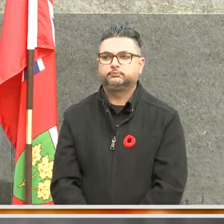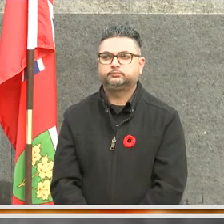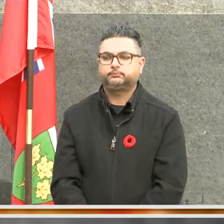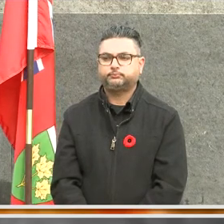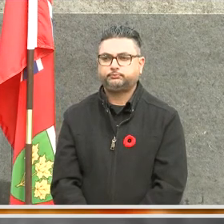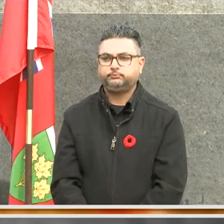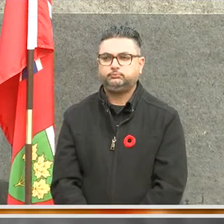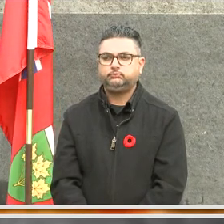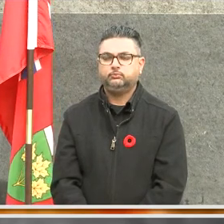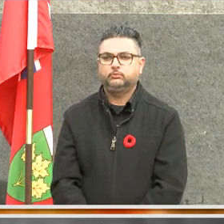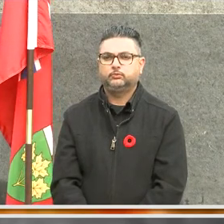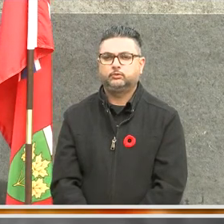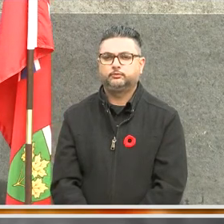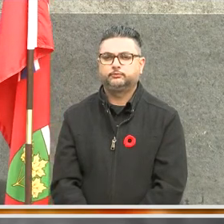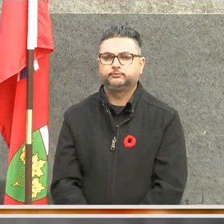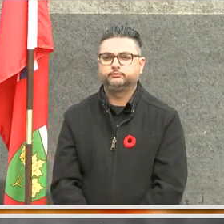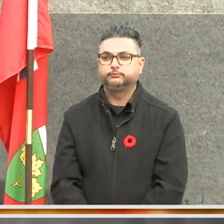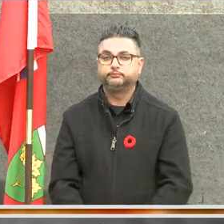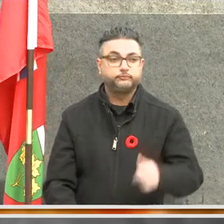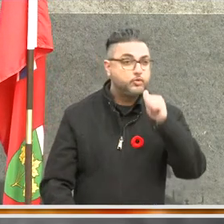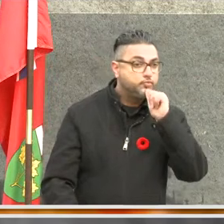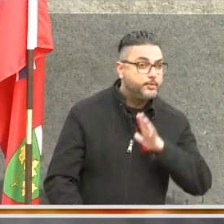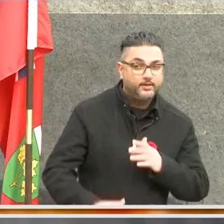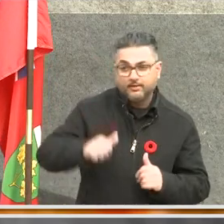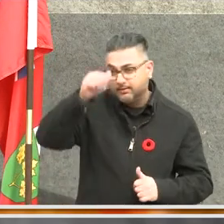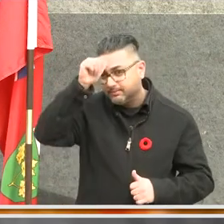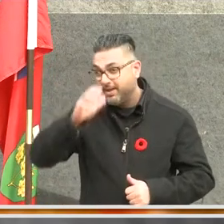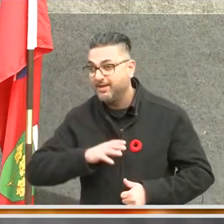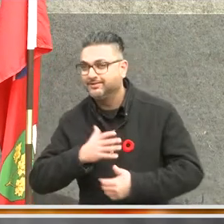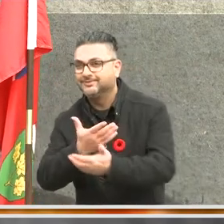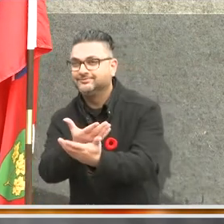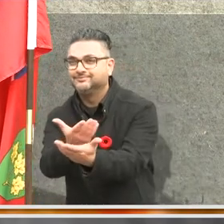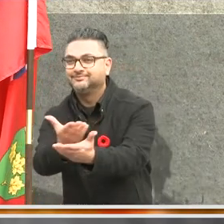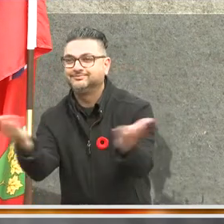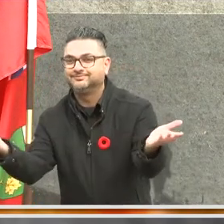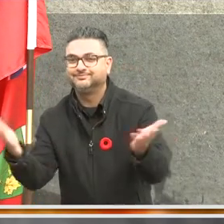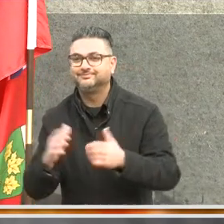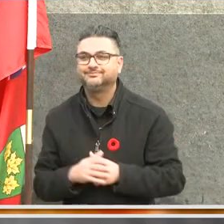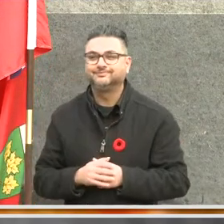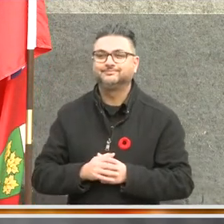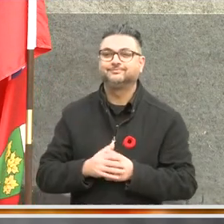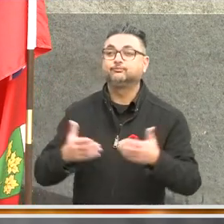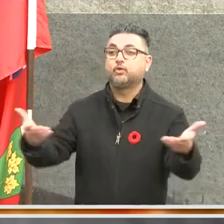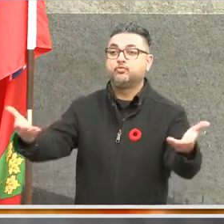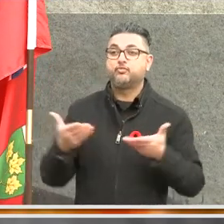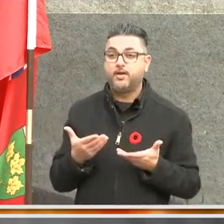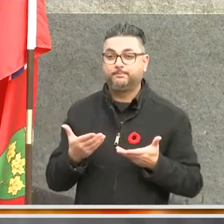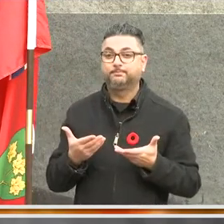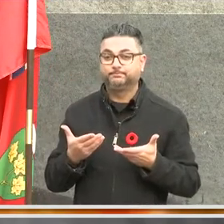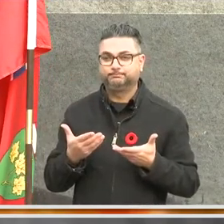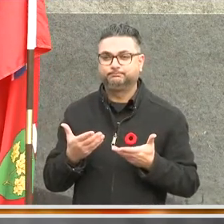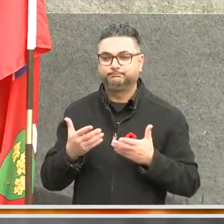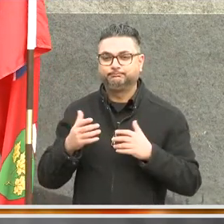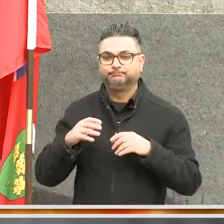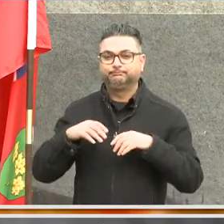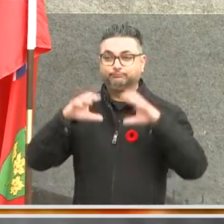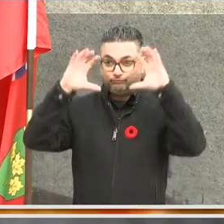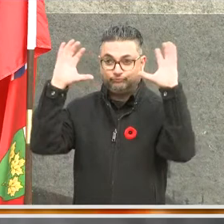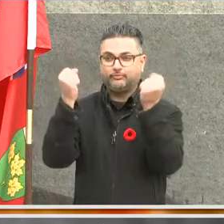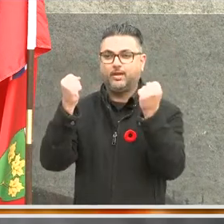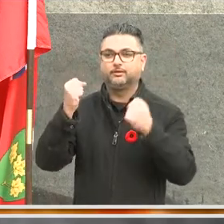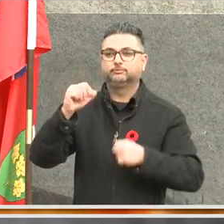Ladies and gentlemen, mesdames et messieurs, je vous présente l'honorable Doug Ford, Premier ministre de l'Ontario. I invite the honorable Doug